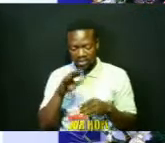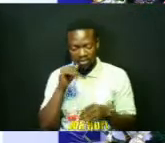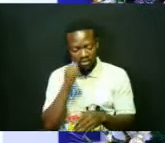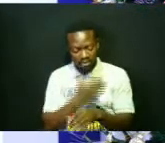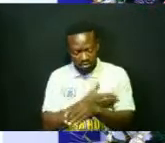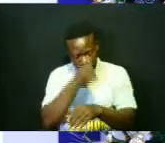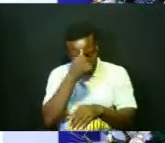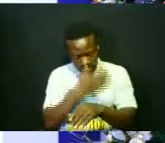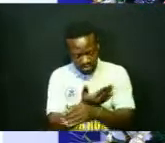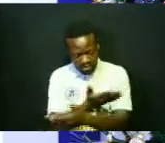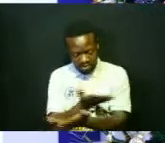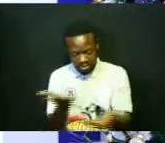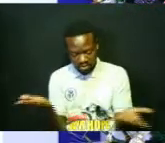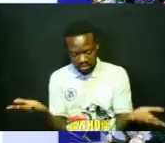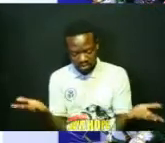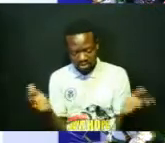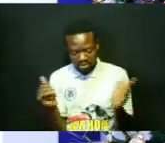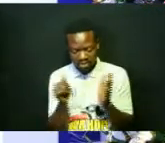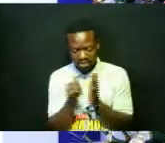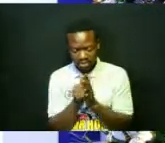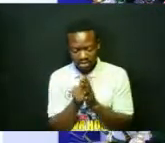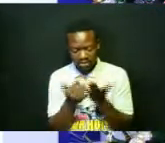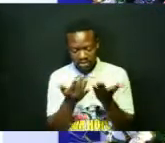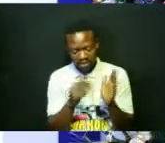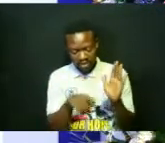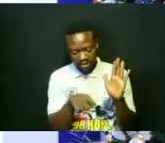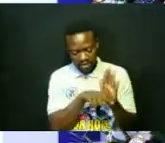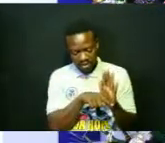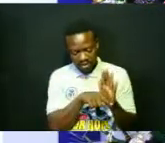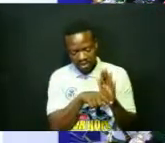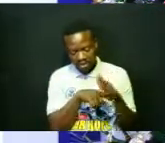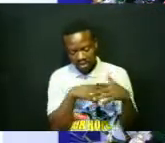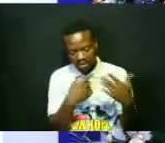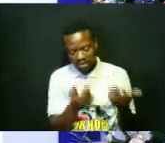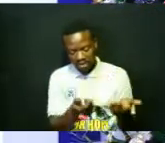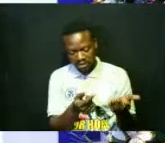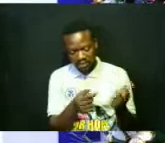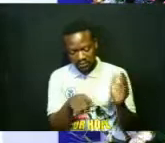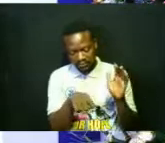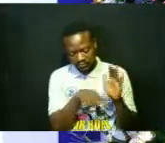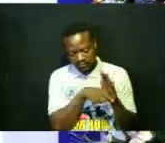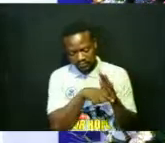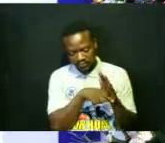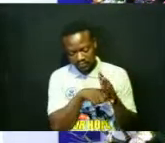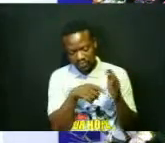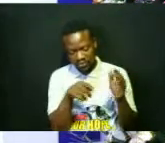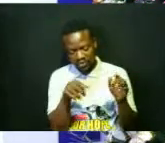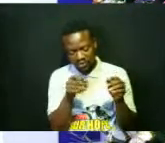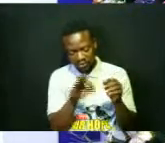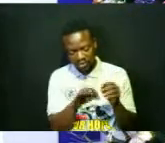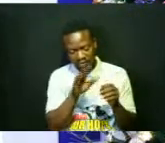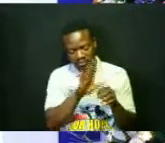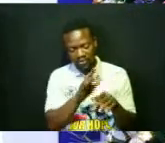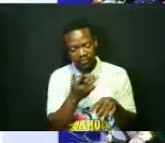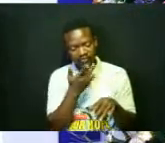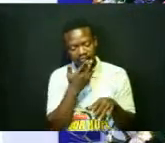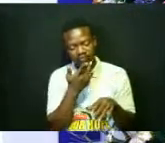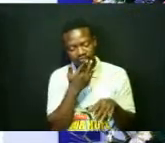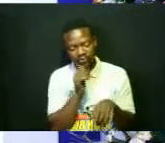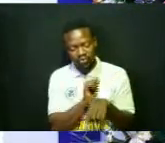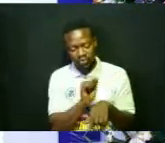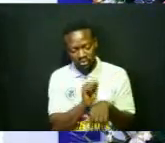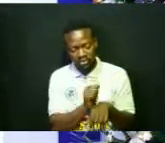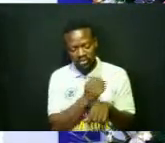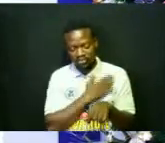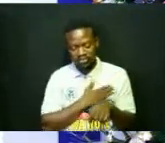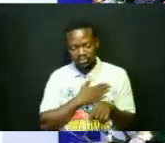daughters that negates the effects of the operation of your favor, Lord,